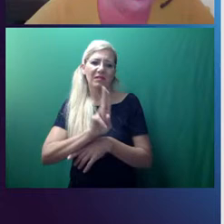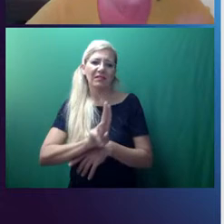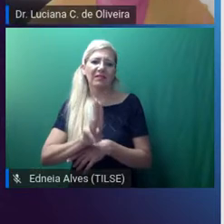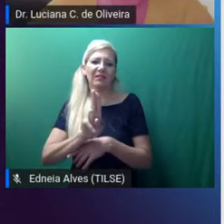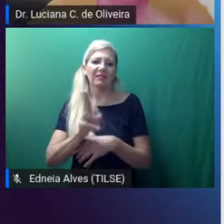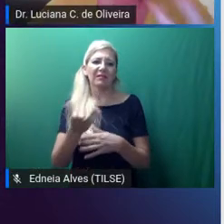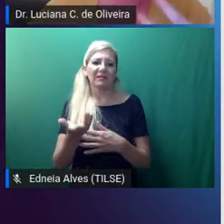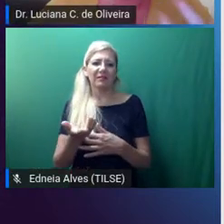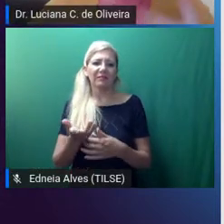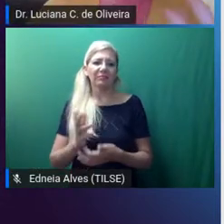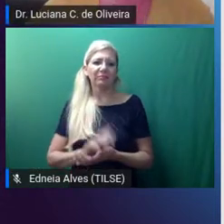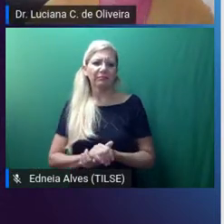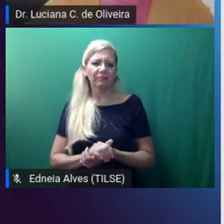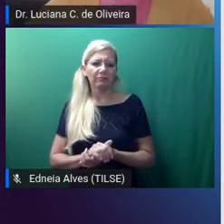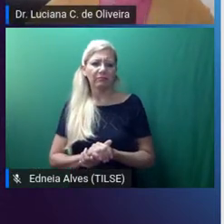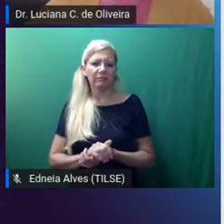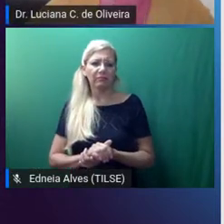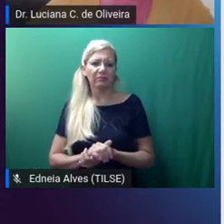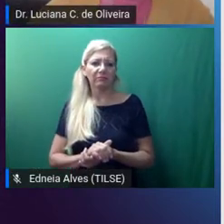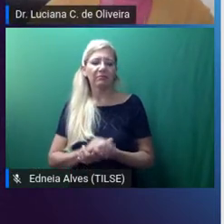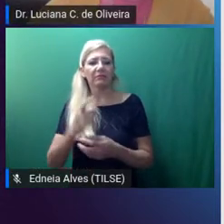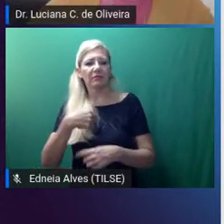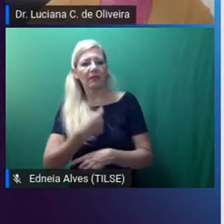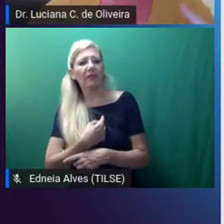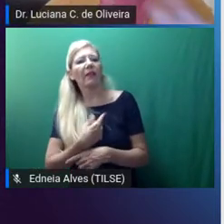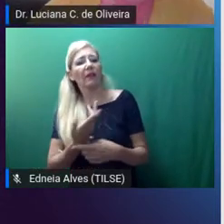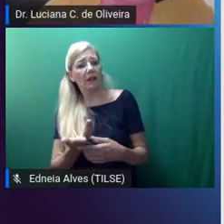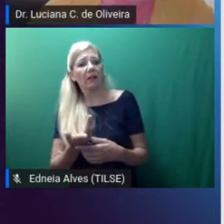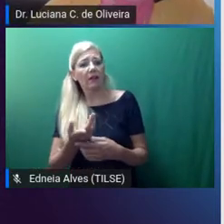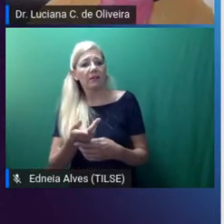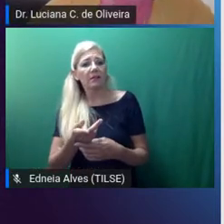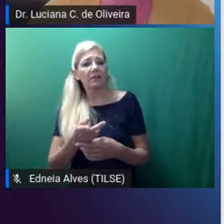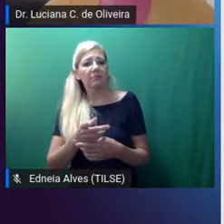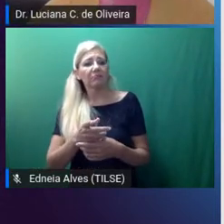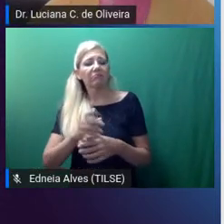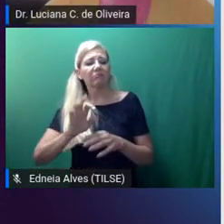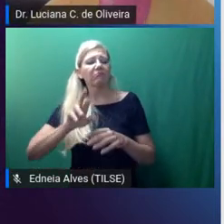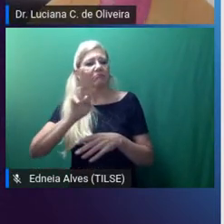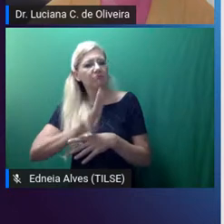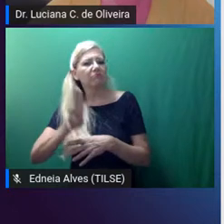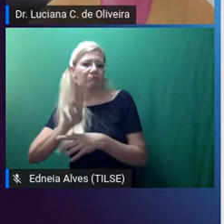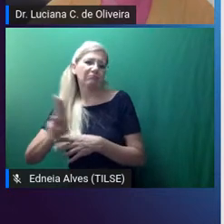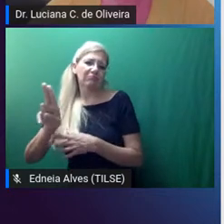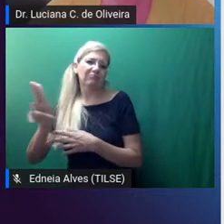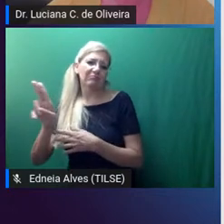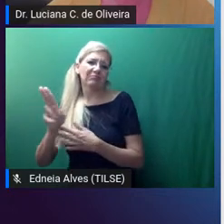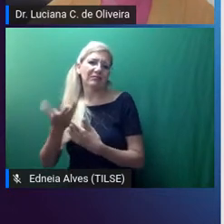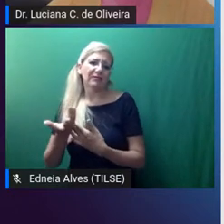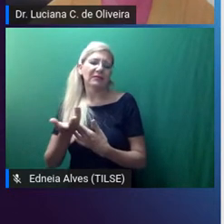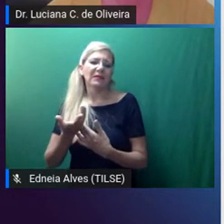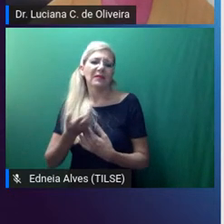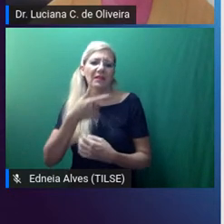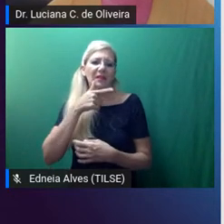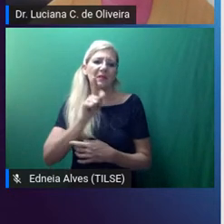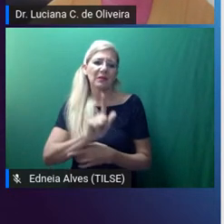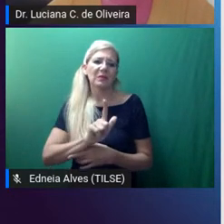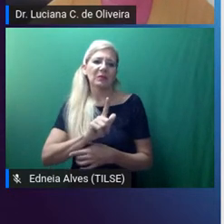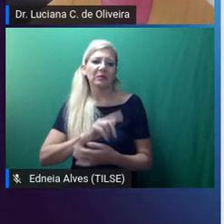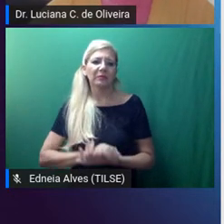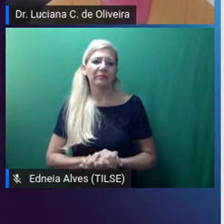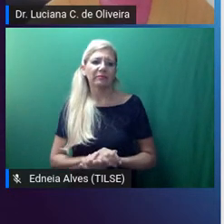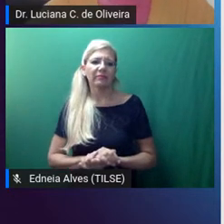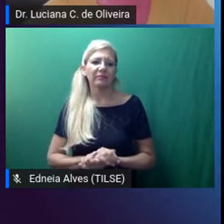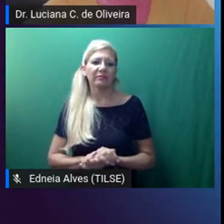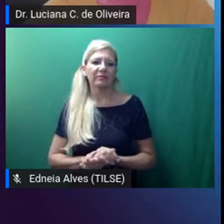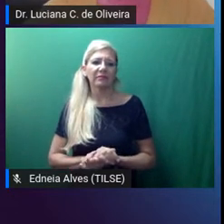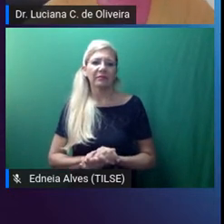code switching. And, you know, we do this a lot as bilinguals, right? So I'm going to go back to my